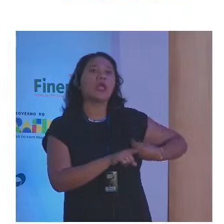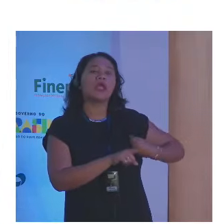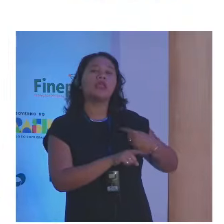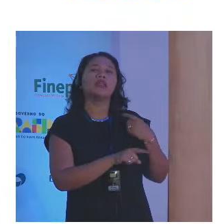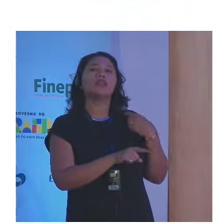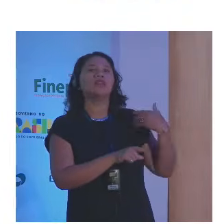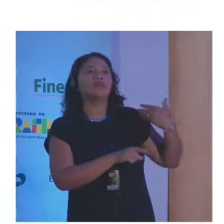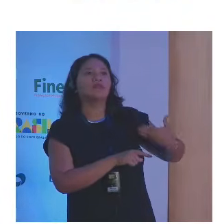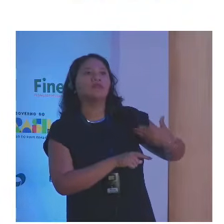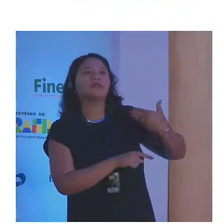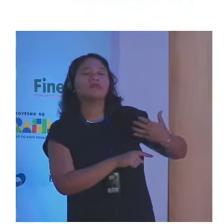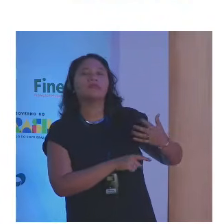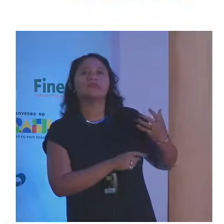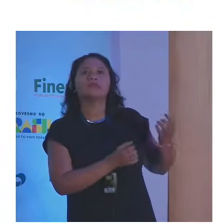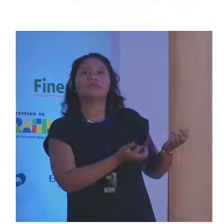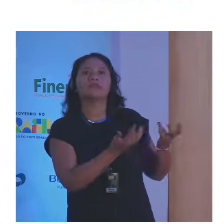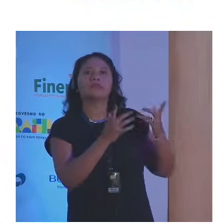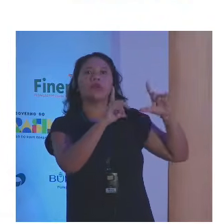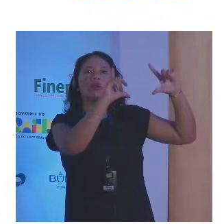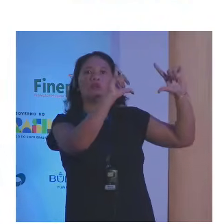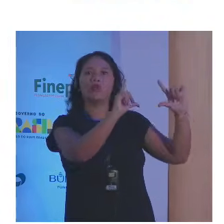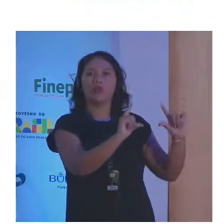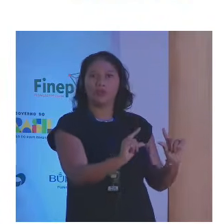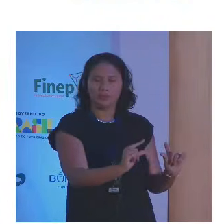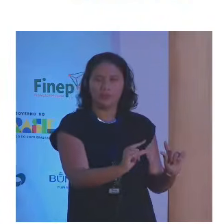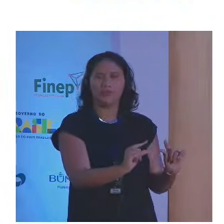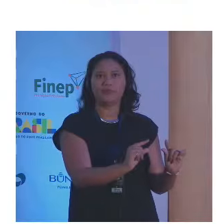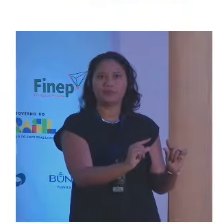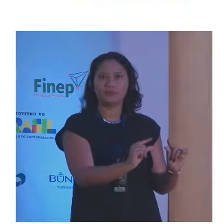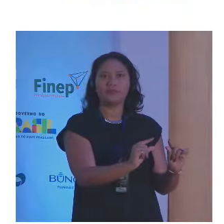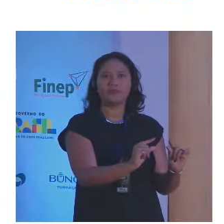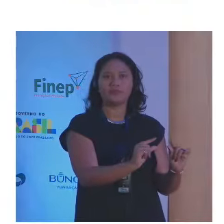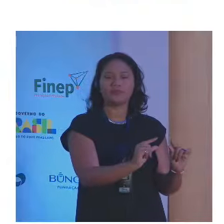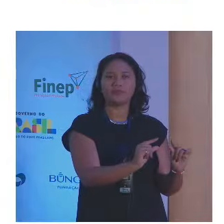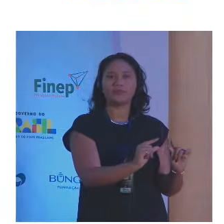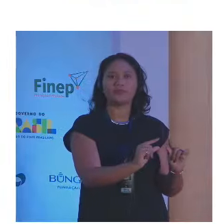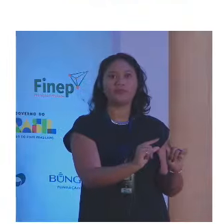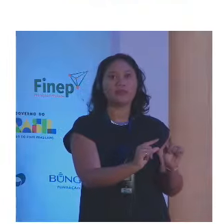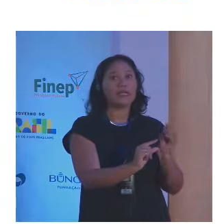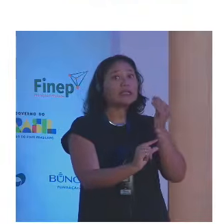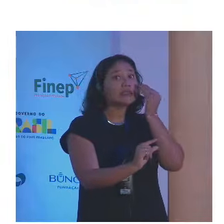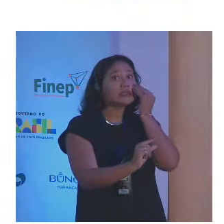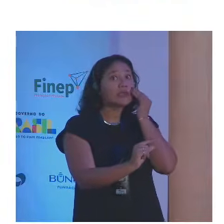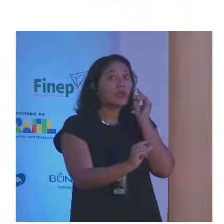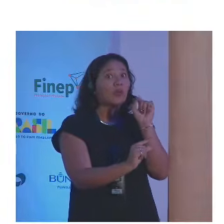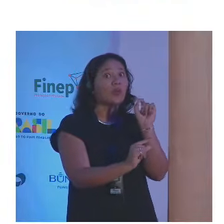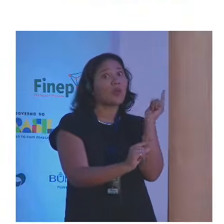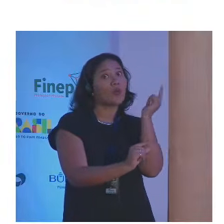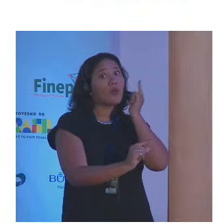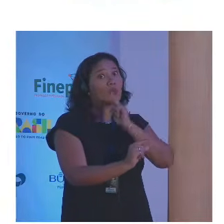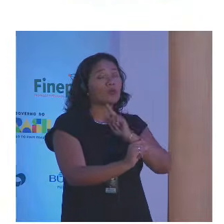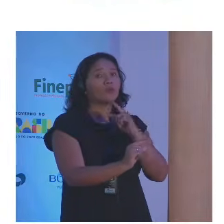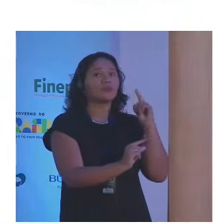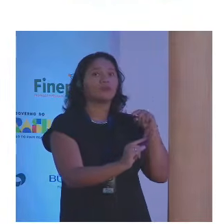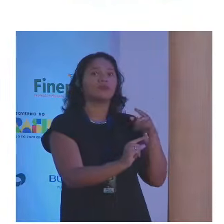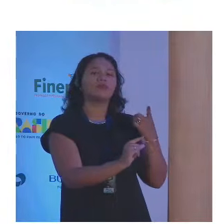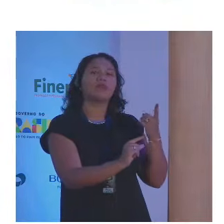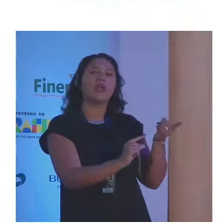in international carbon market mechanisms, which were solidified further with the Paris Agreement